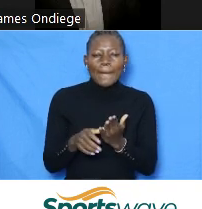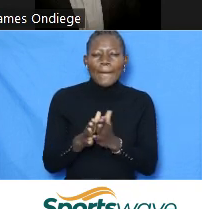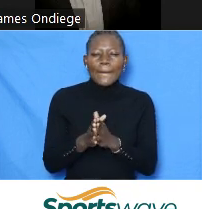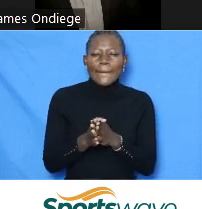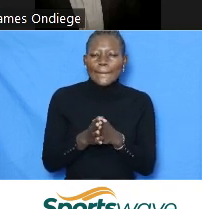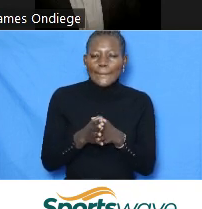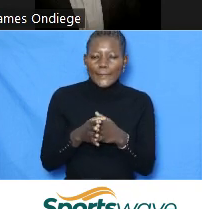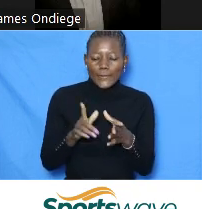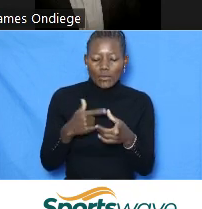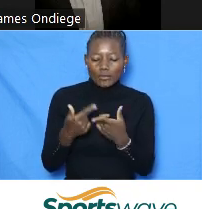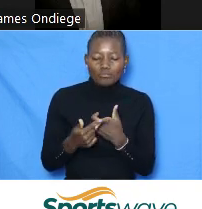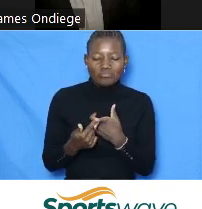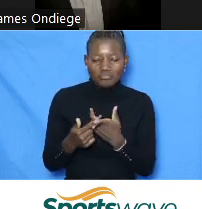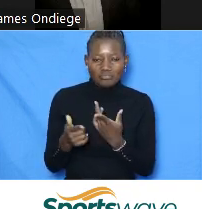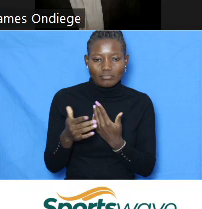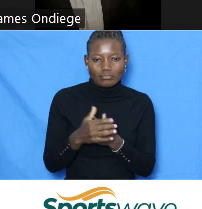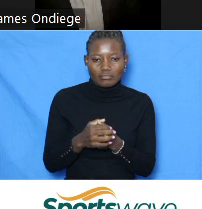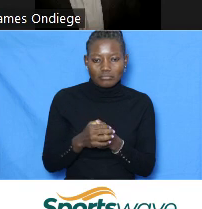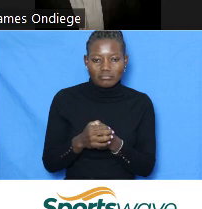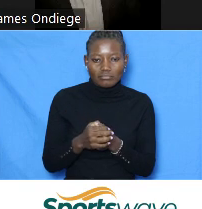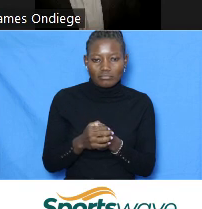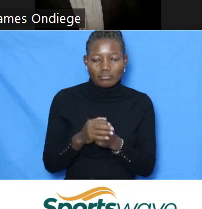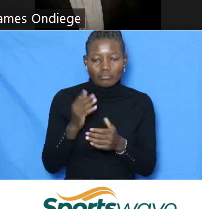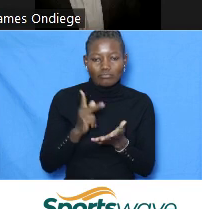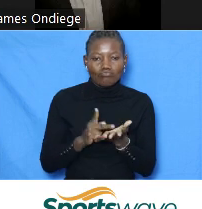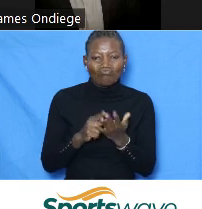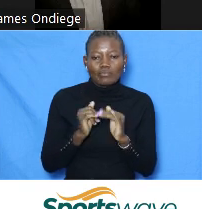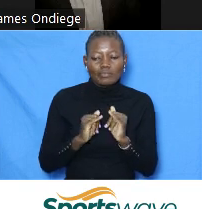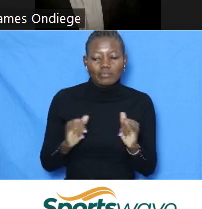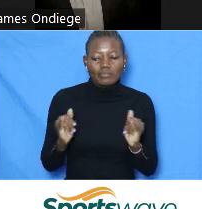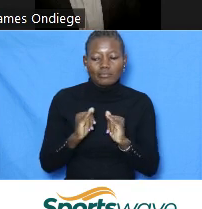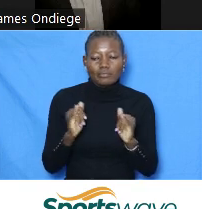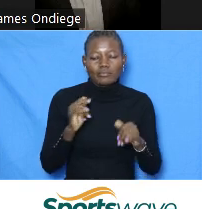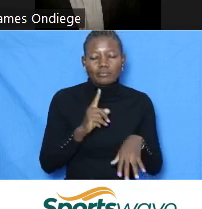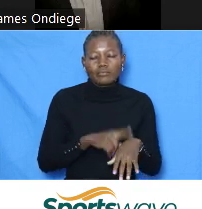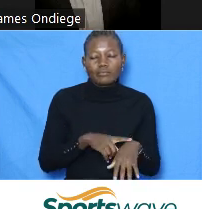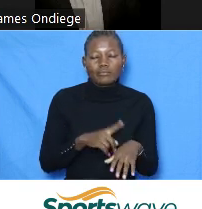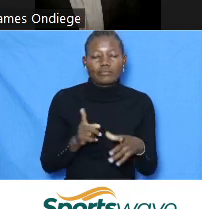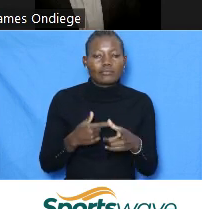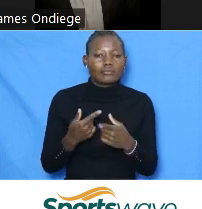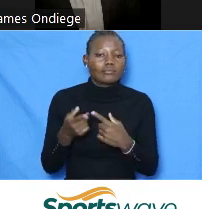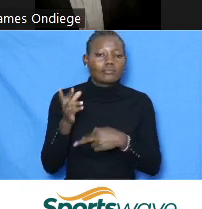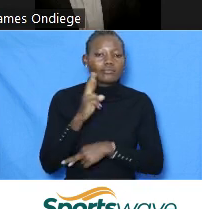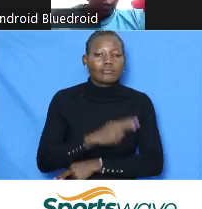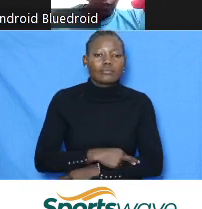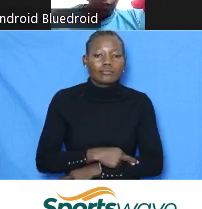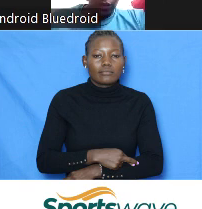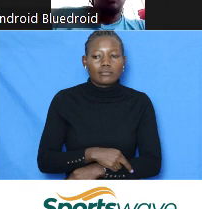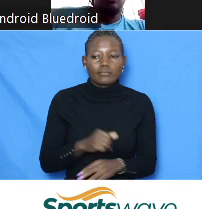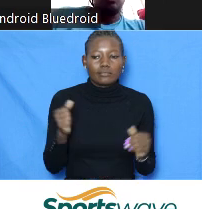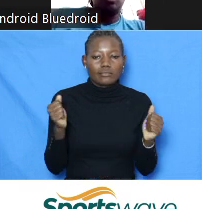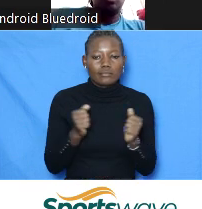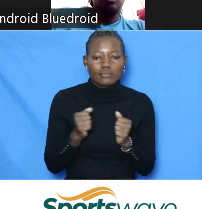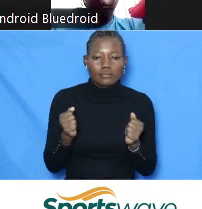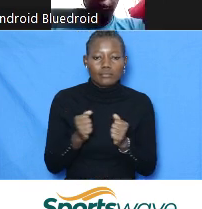injury, you cover it, you keep it clean as you refer, and then you rest, ice,